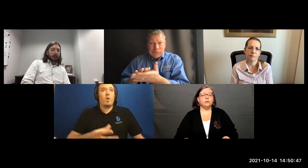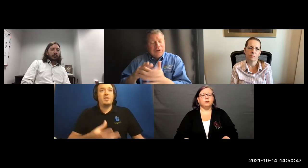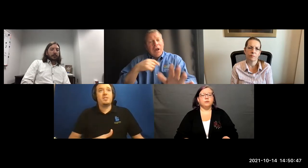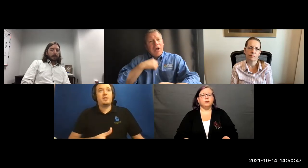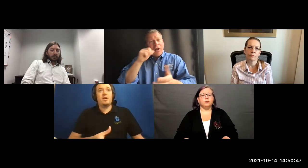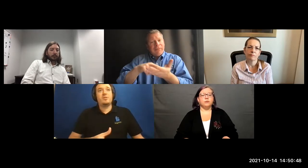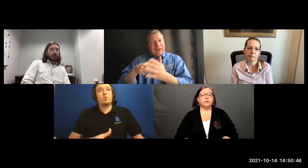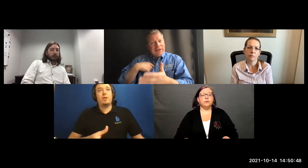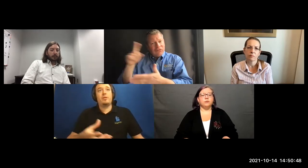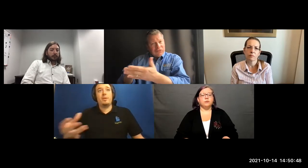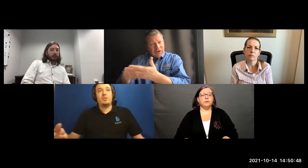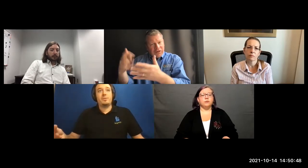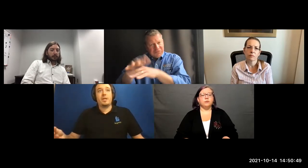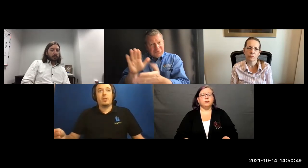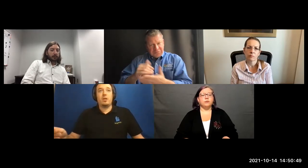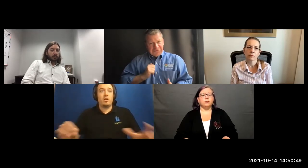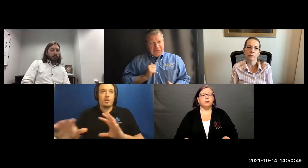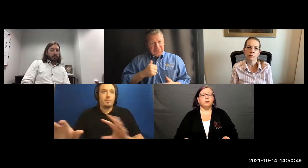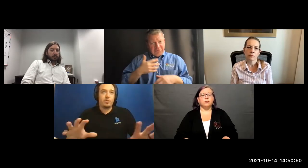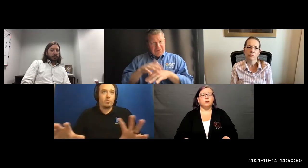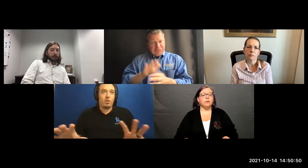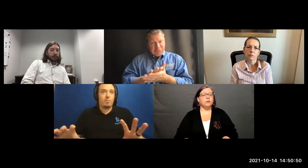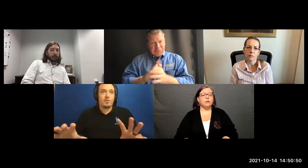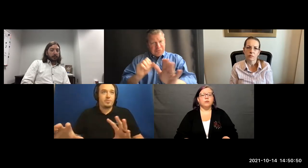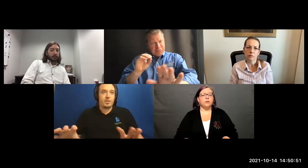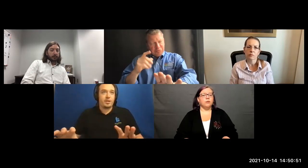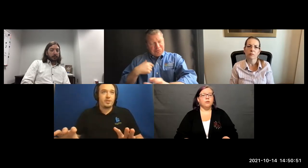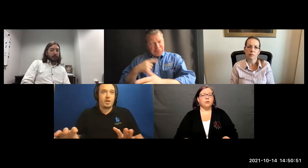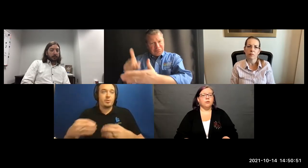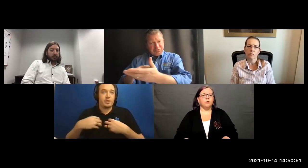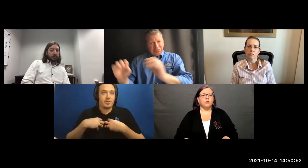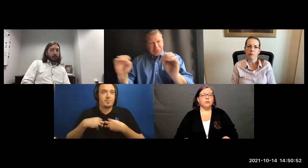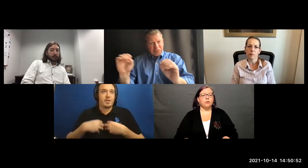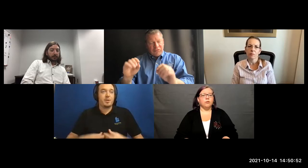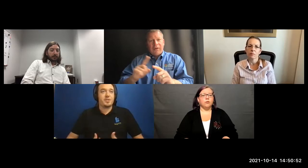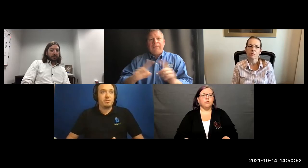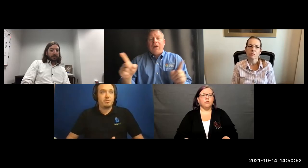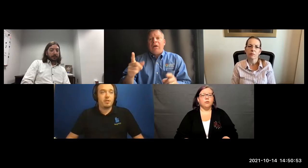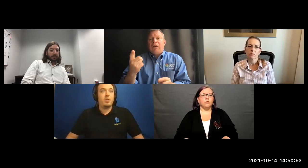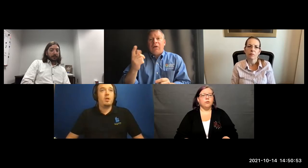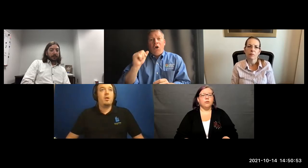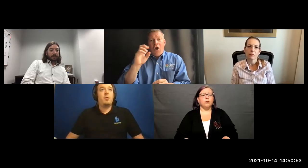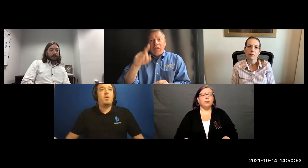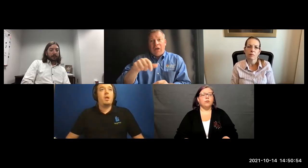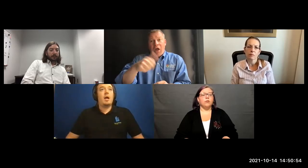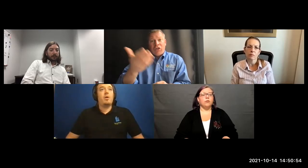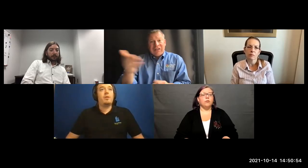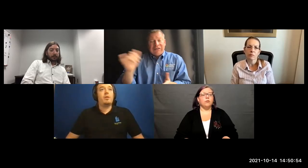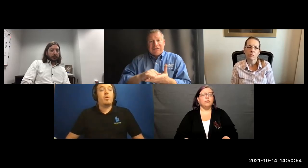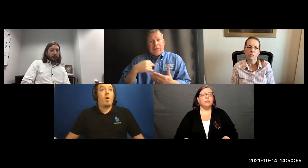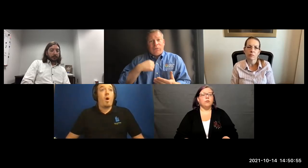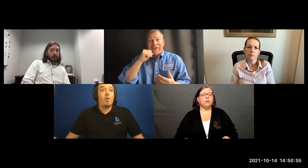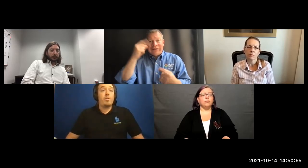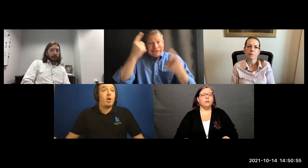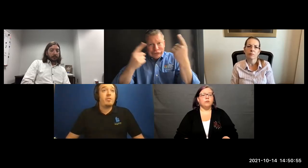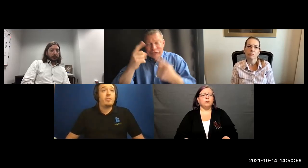saying, you know, why is a deaf school better than the mainstream setting? Not to be critical on mainstream settings. I was in a mainstream setting myself. However,